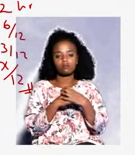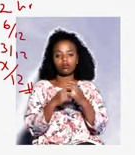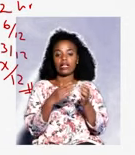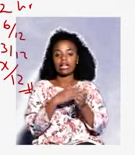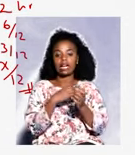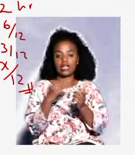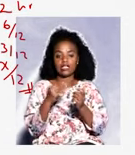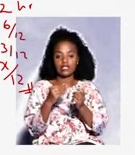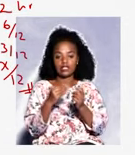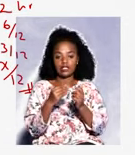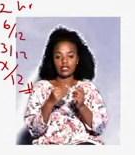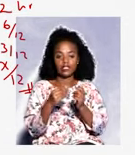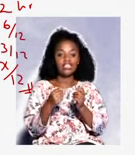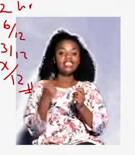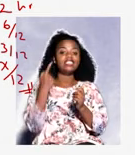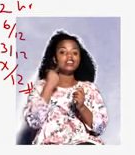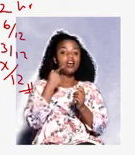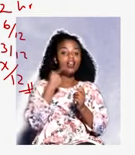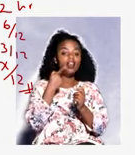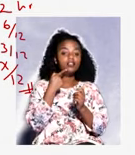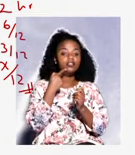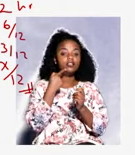and Gannet